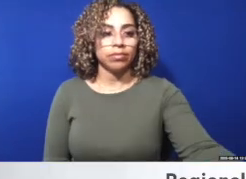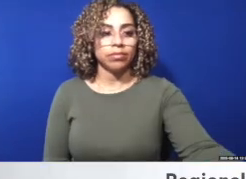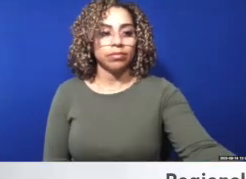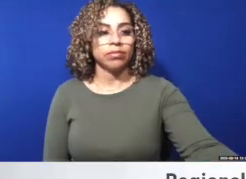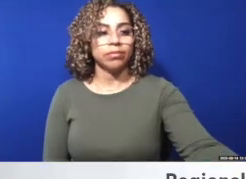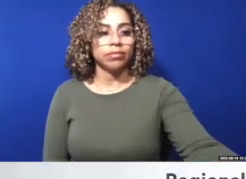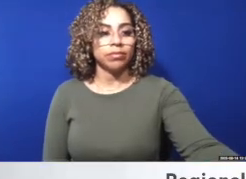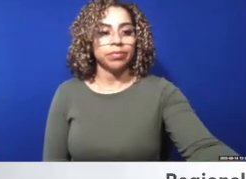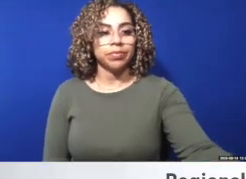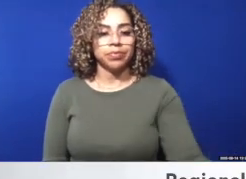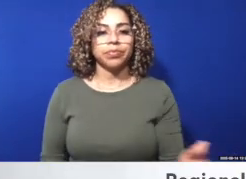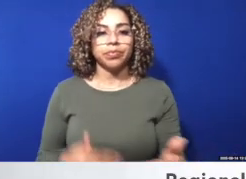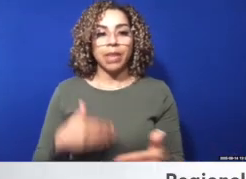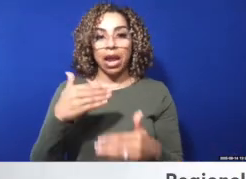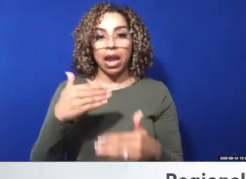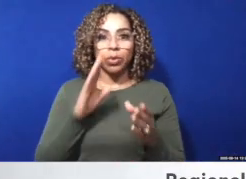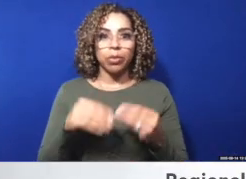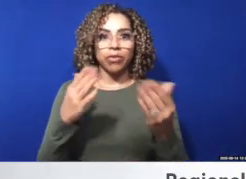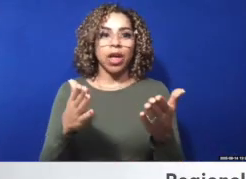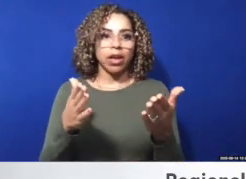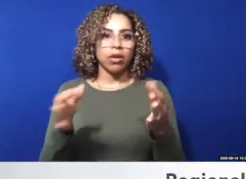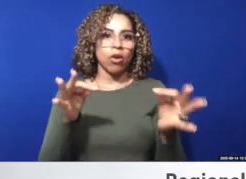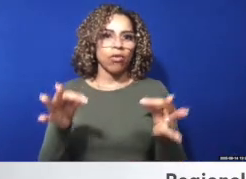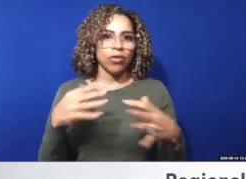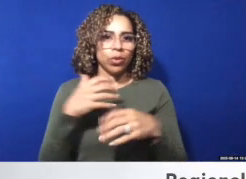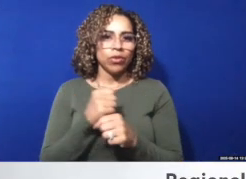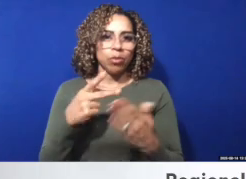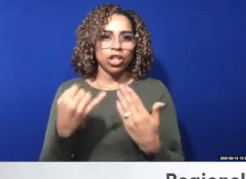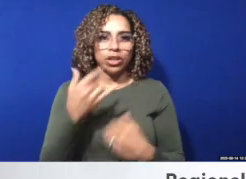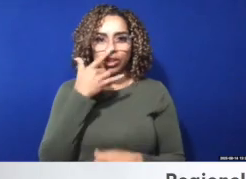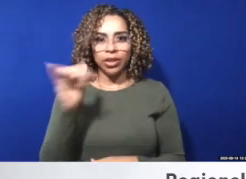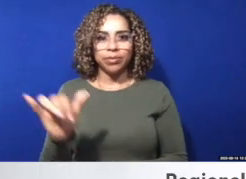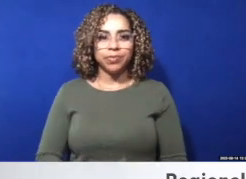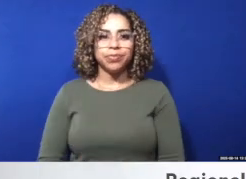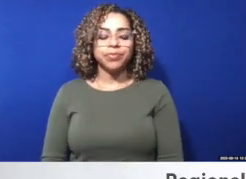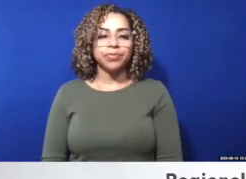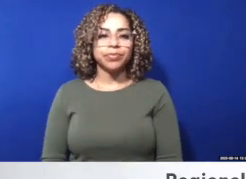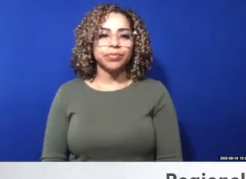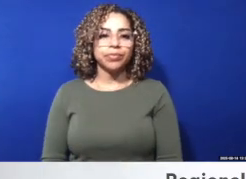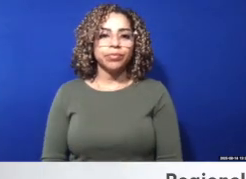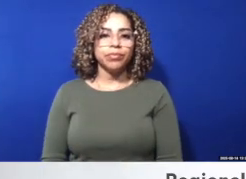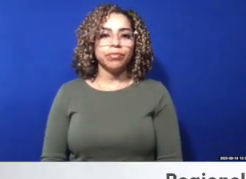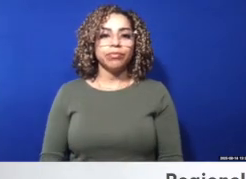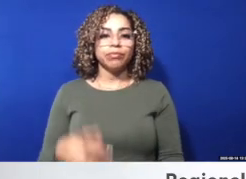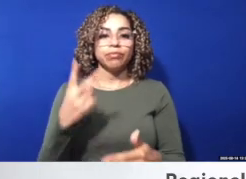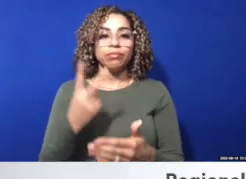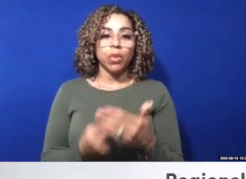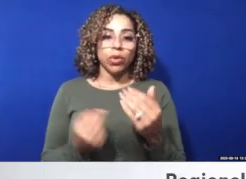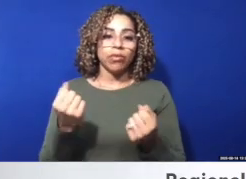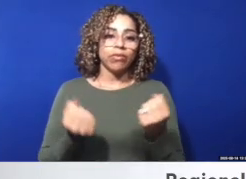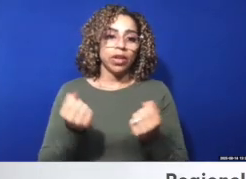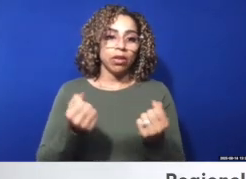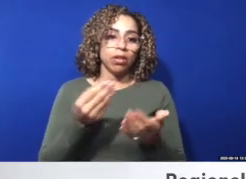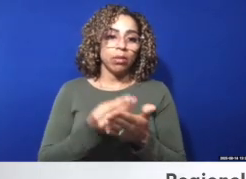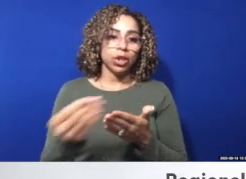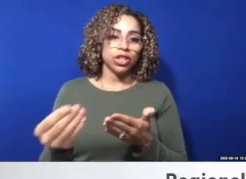So next, I'll provide an overview of what these projects are. These projects, which include both the vehicle purchase incentives or